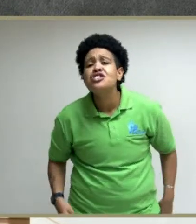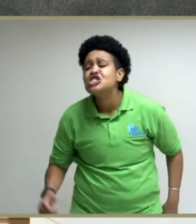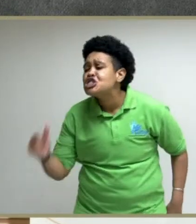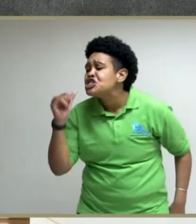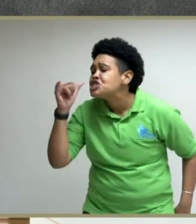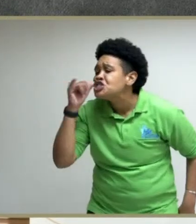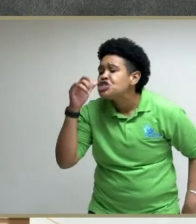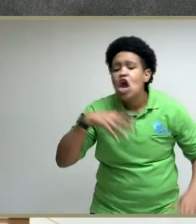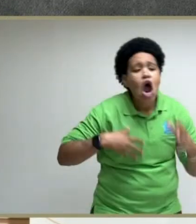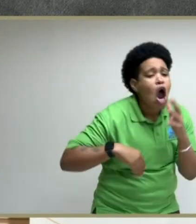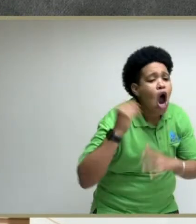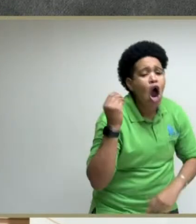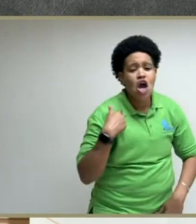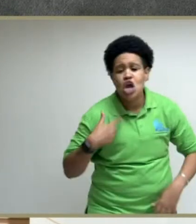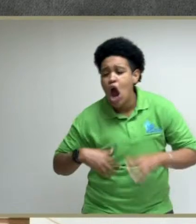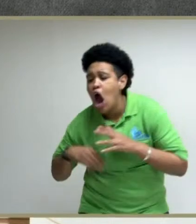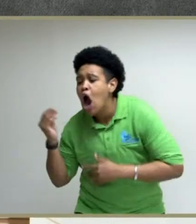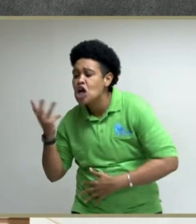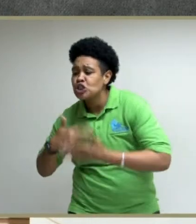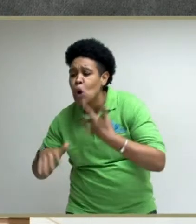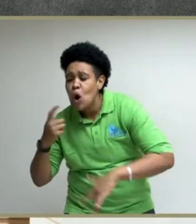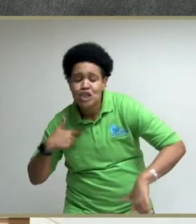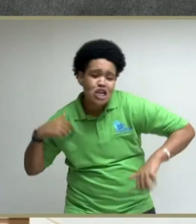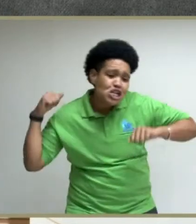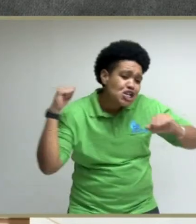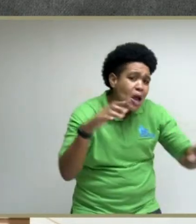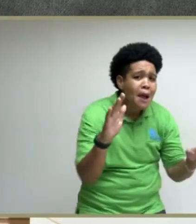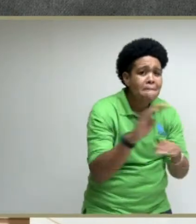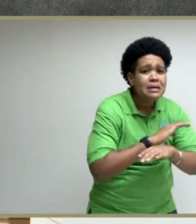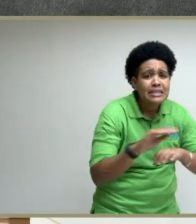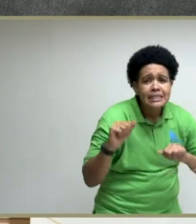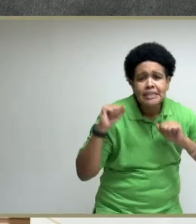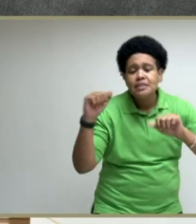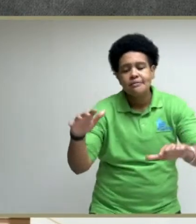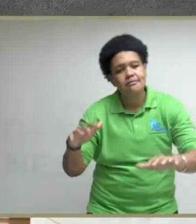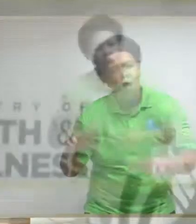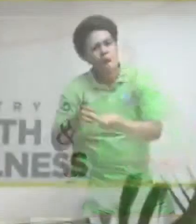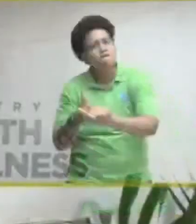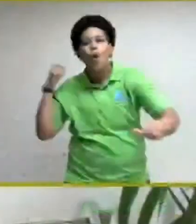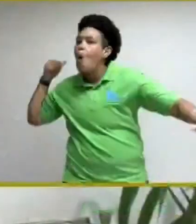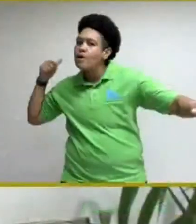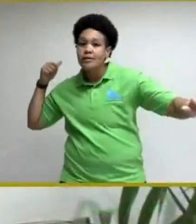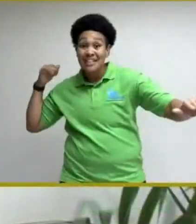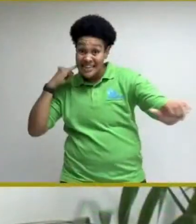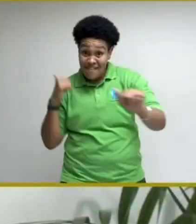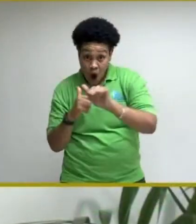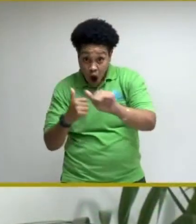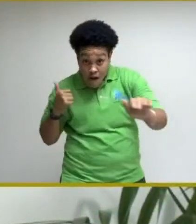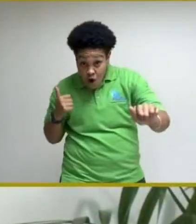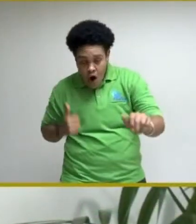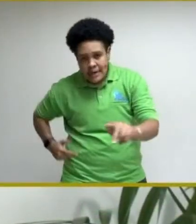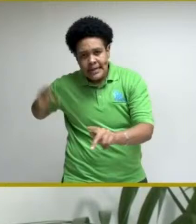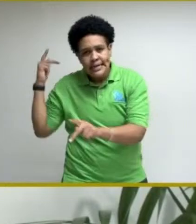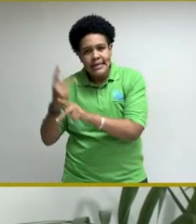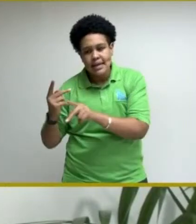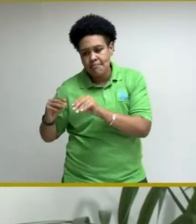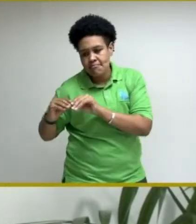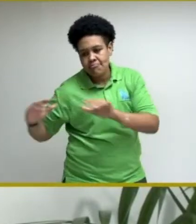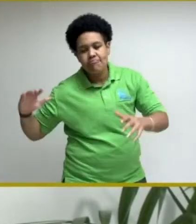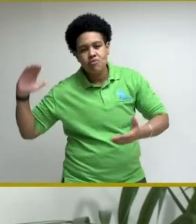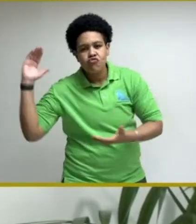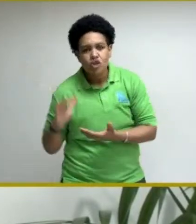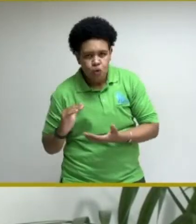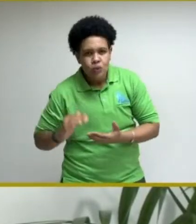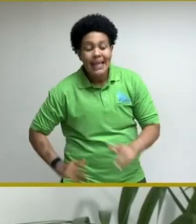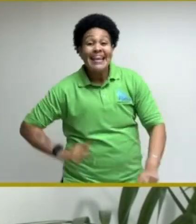of gatherings. We avoid those gatherings to decrease exposure so that we can keep our reproductive rate down, keep